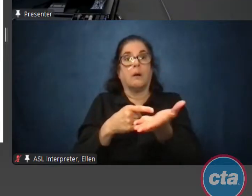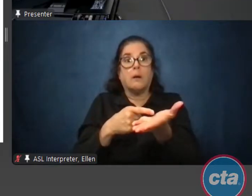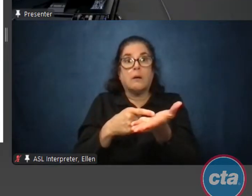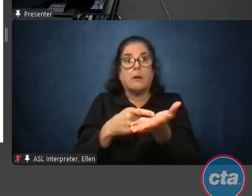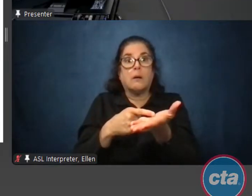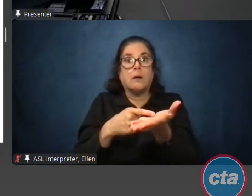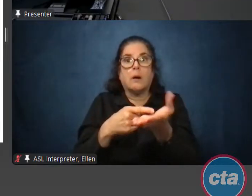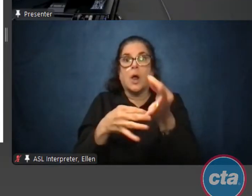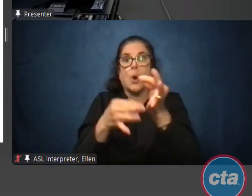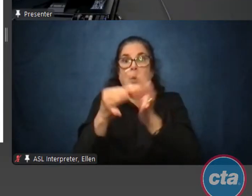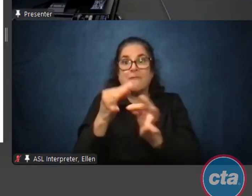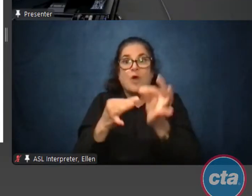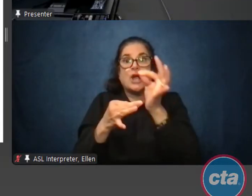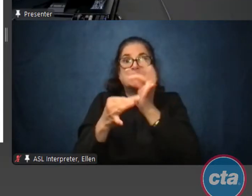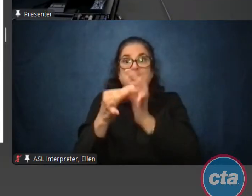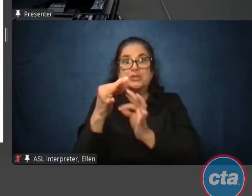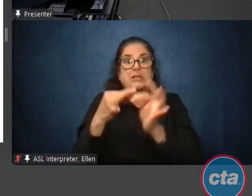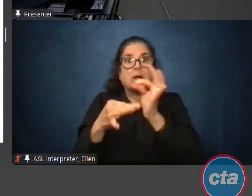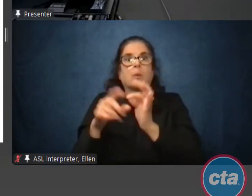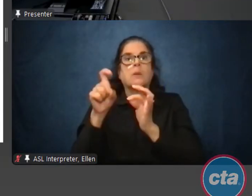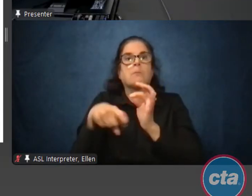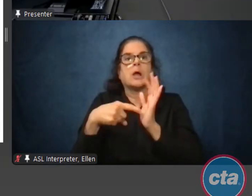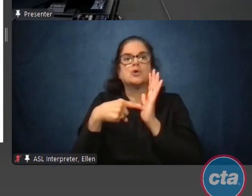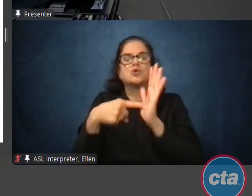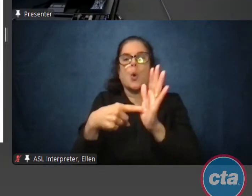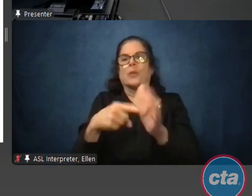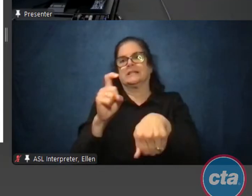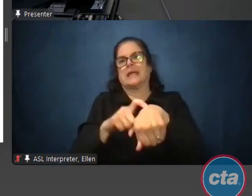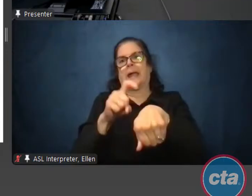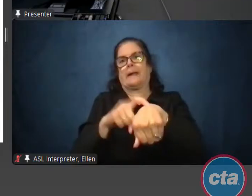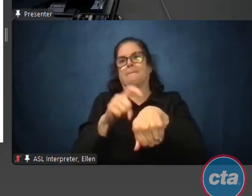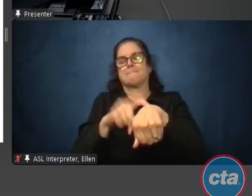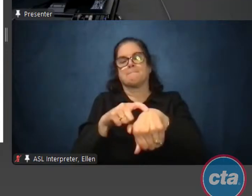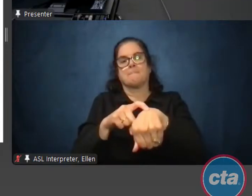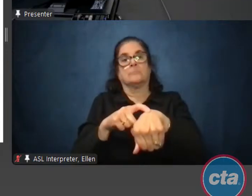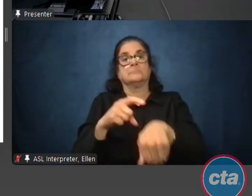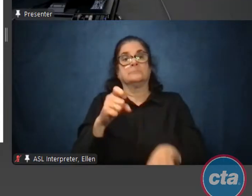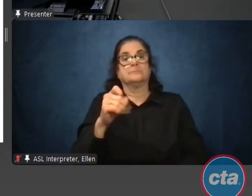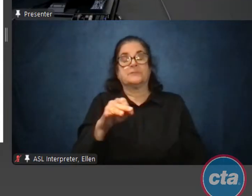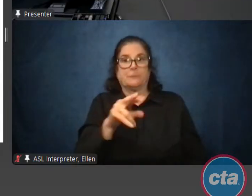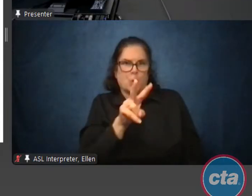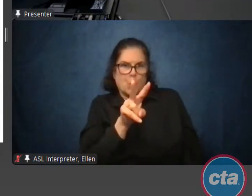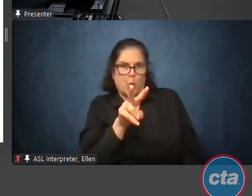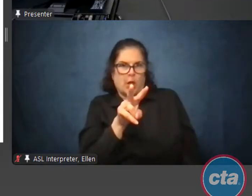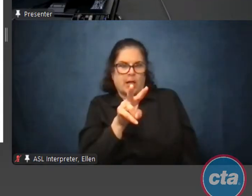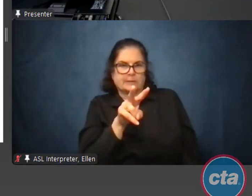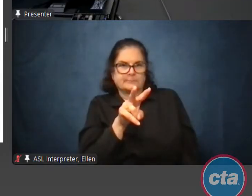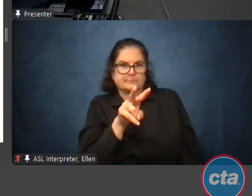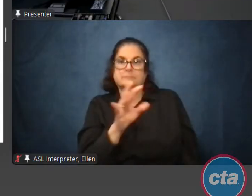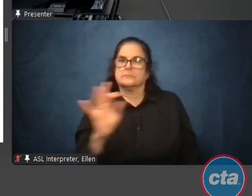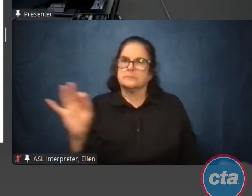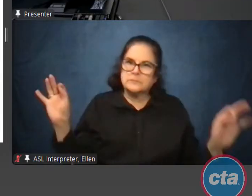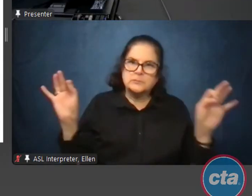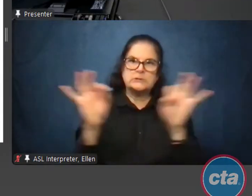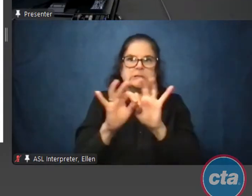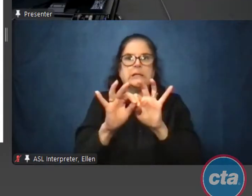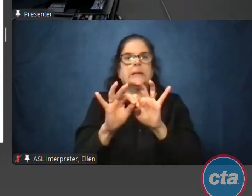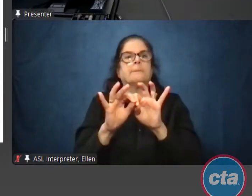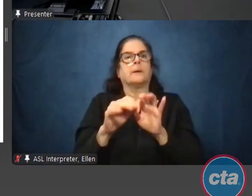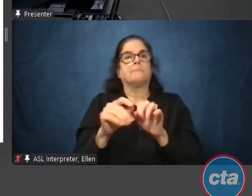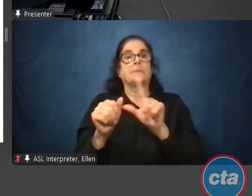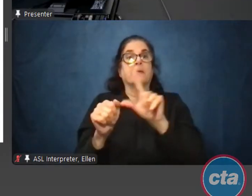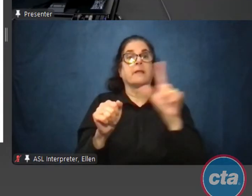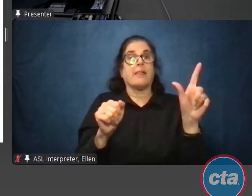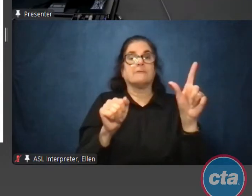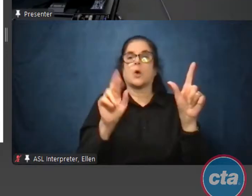actually refreshing or changing if we don't show the time to people. And so for anyone who's looking at these, that's a really key part. On the left side, you've